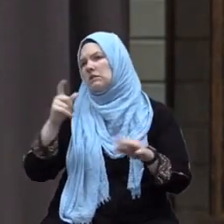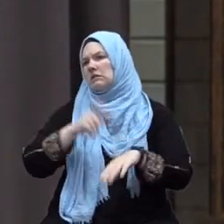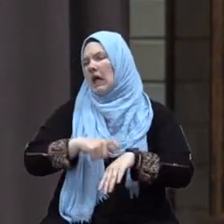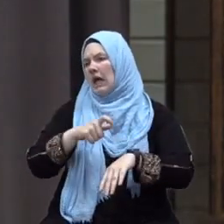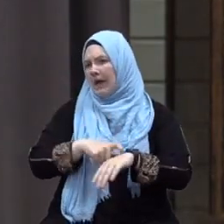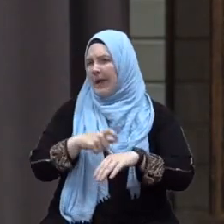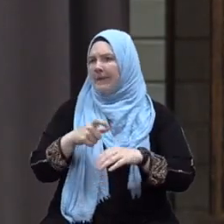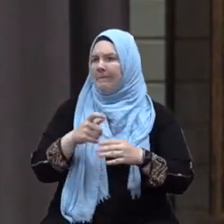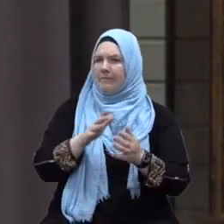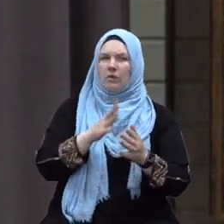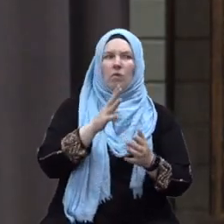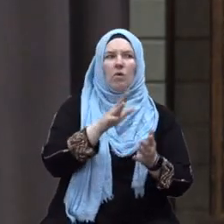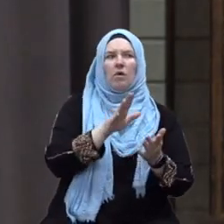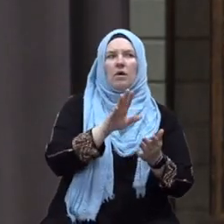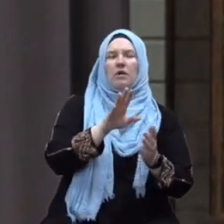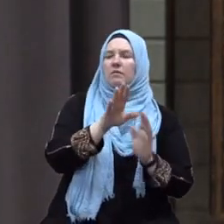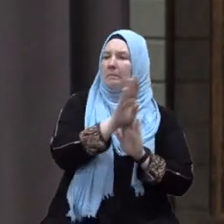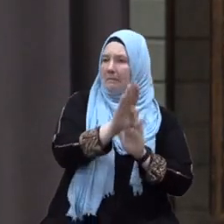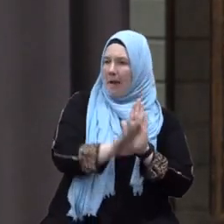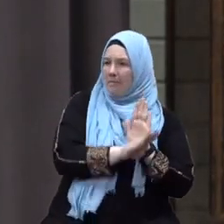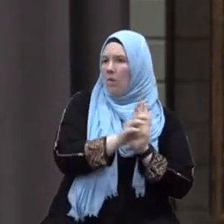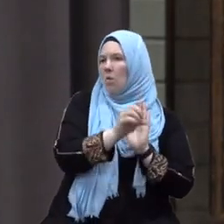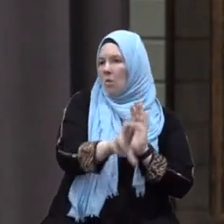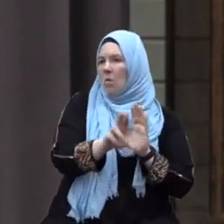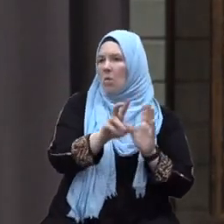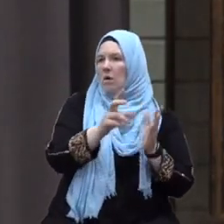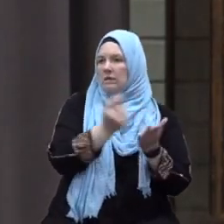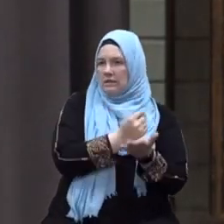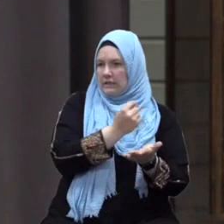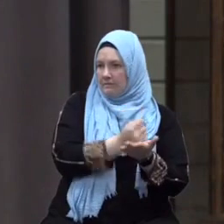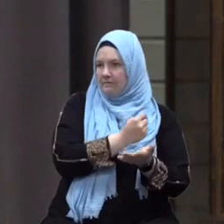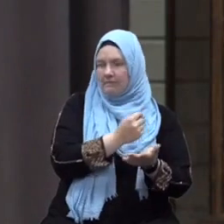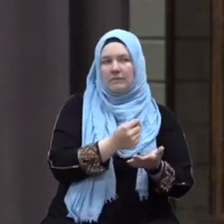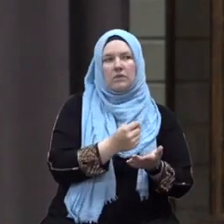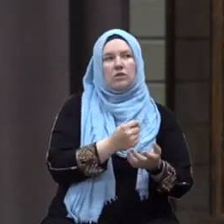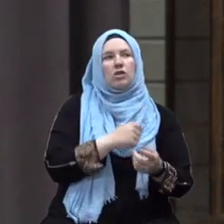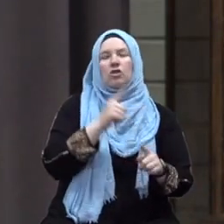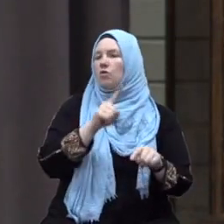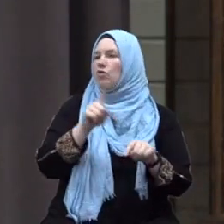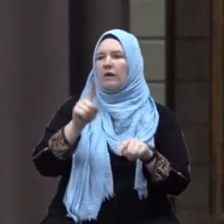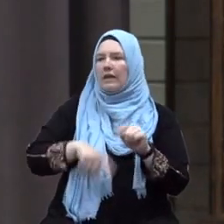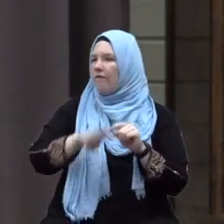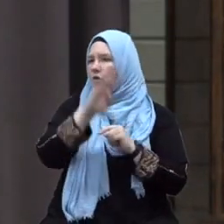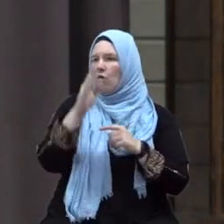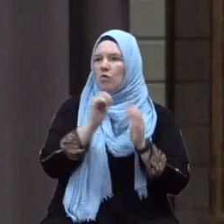us, you can never worship God and Mammon.